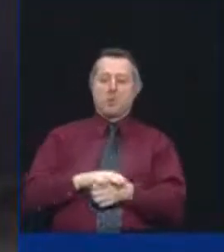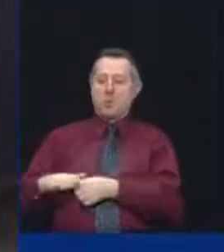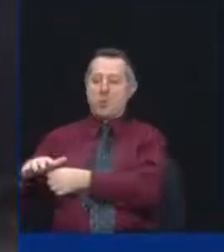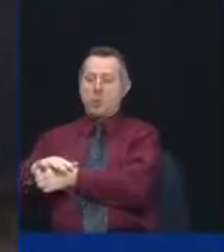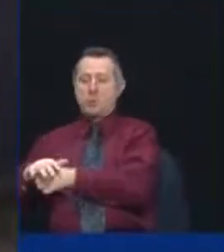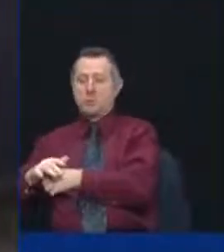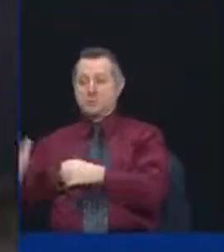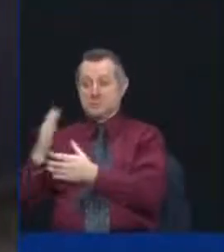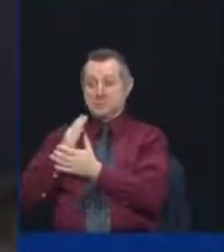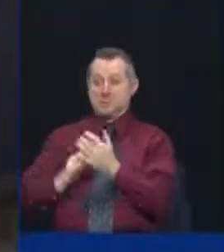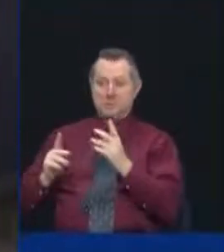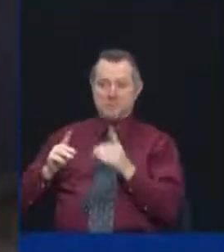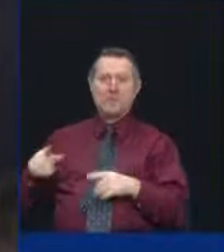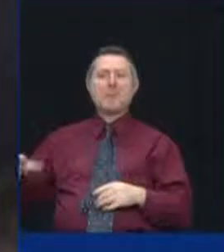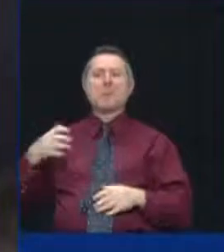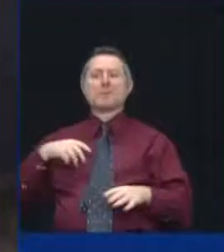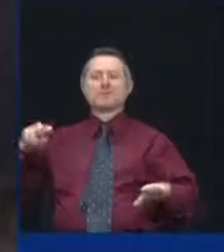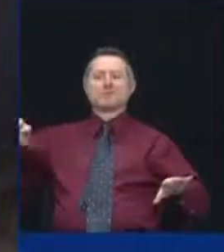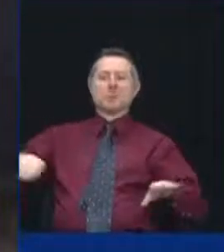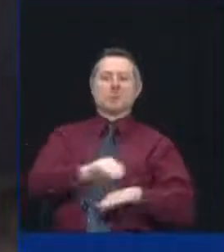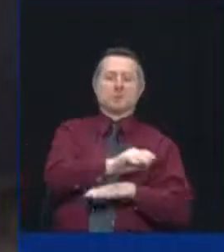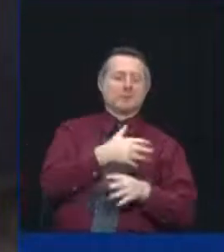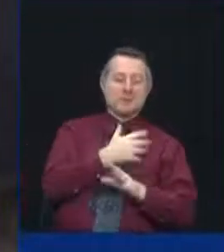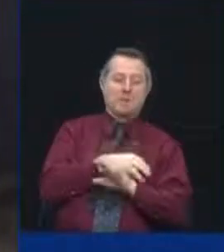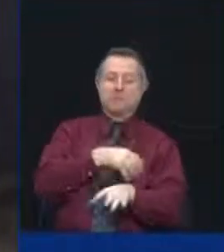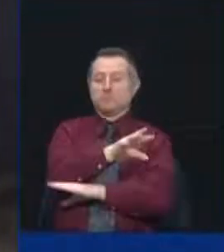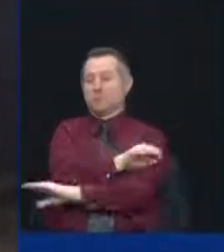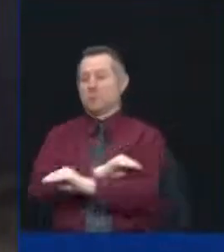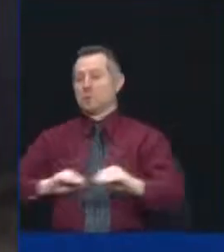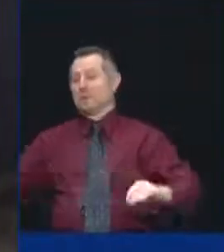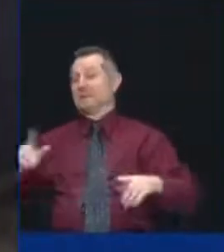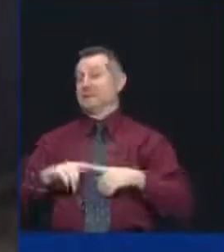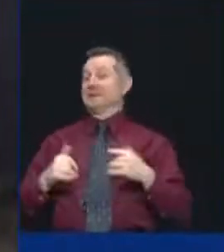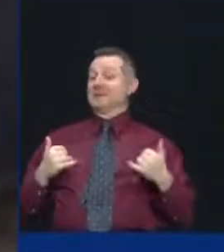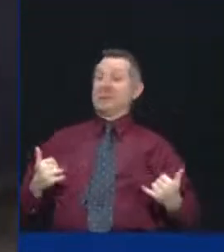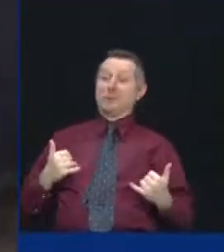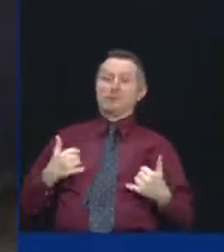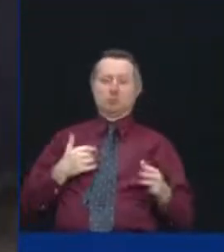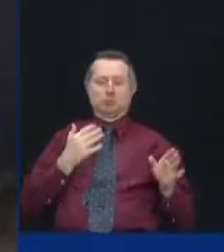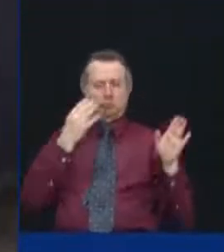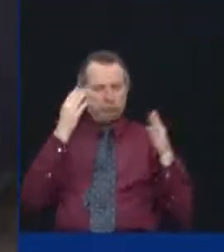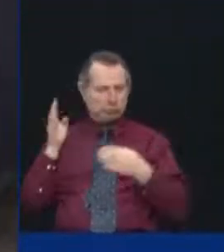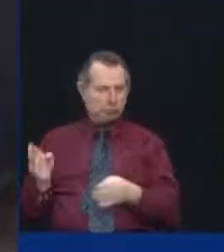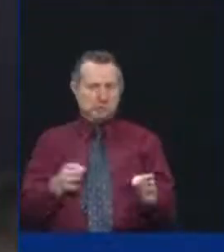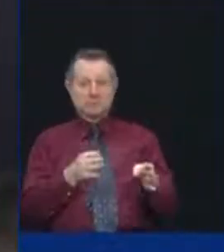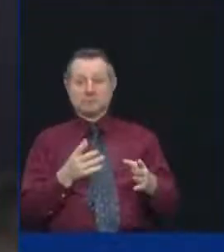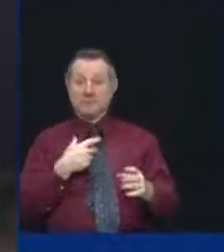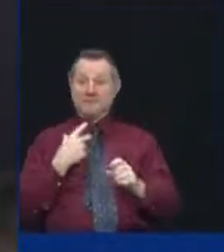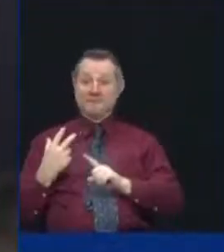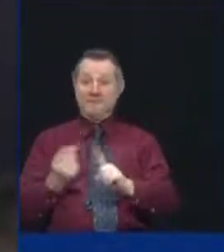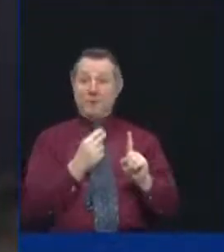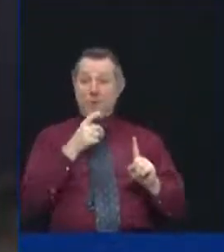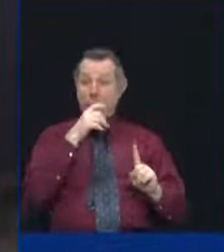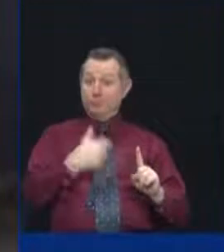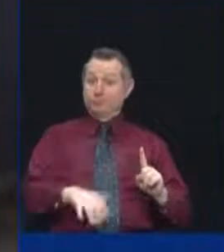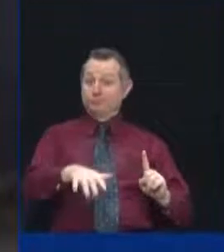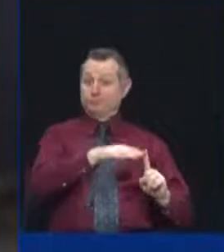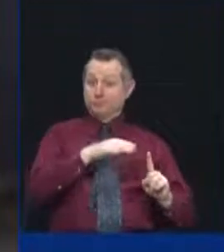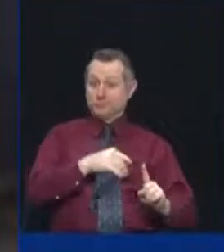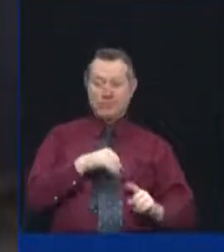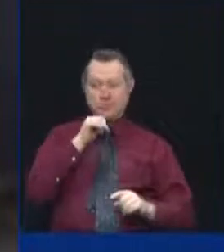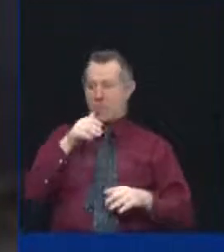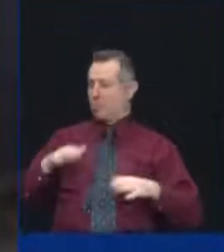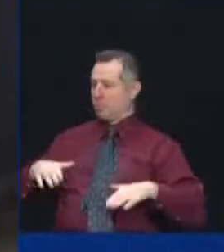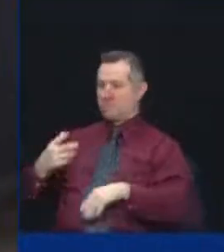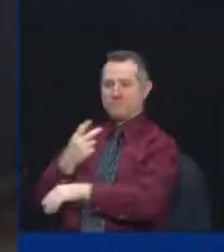individuals. Now, if we go to a vaccinated section and an unvaccinated section, we're going to have to move people around again. But as we sell